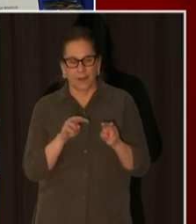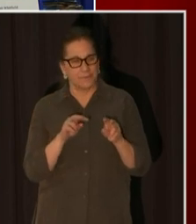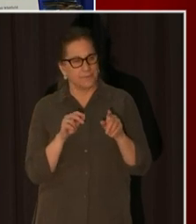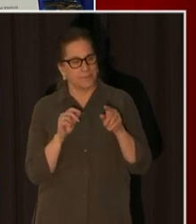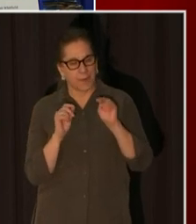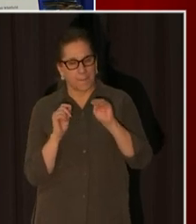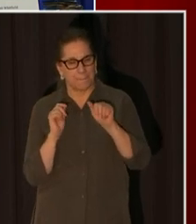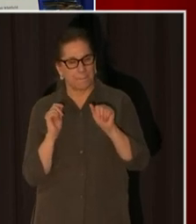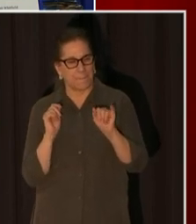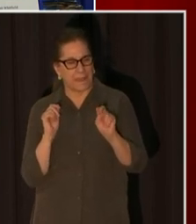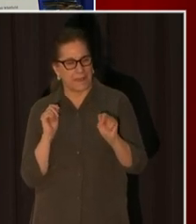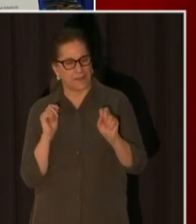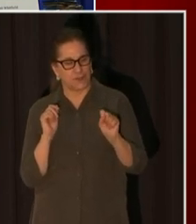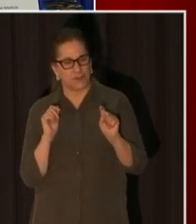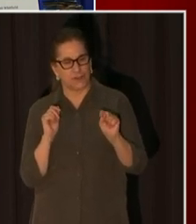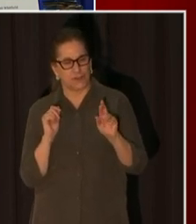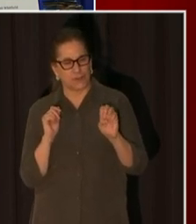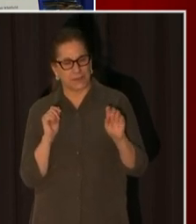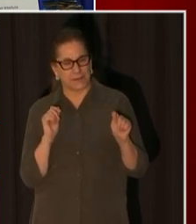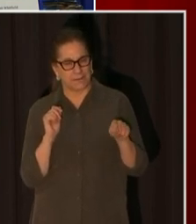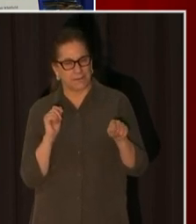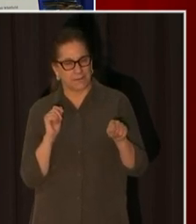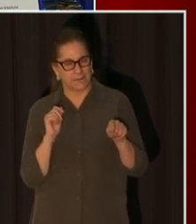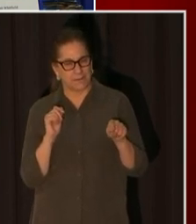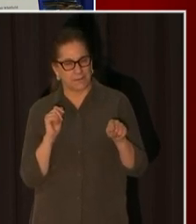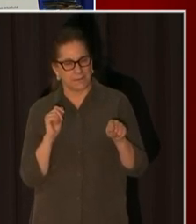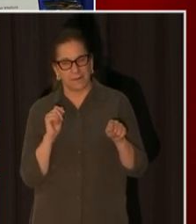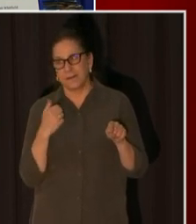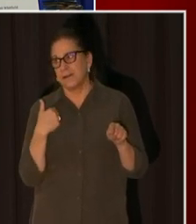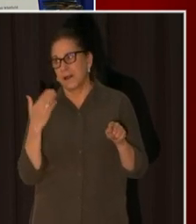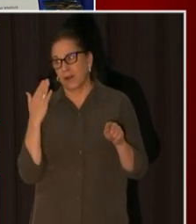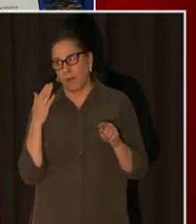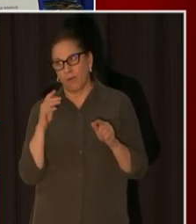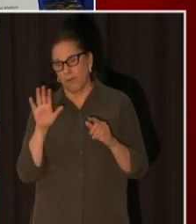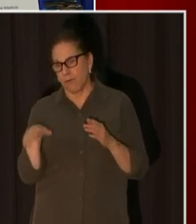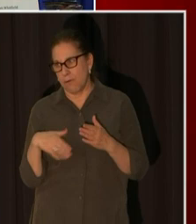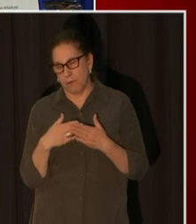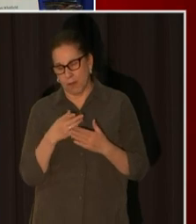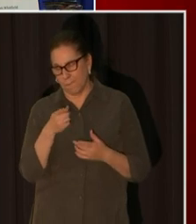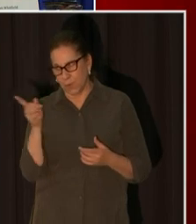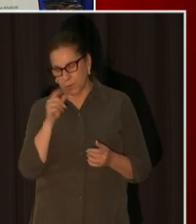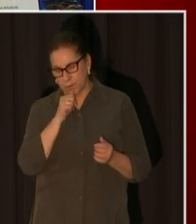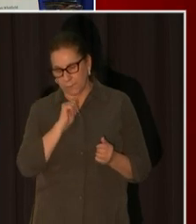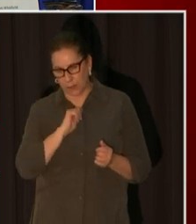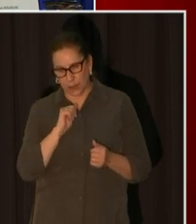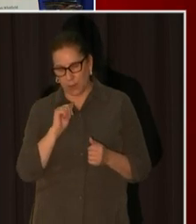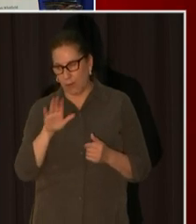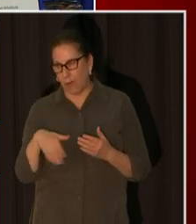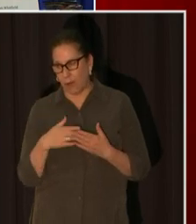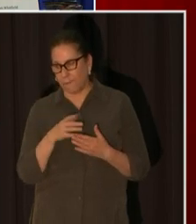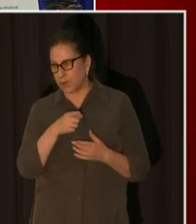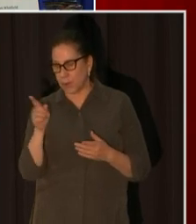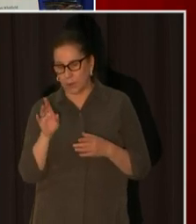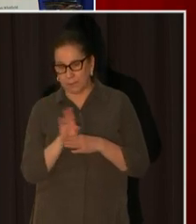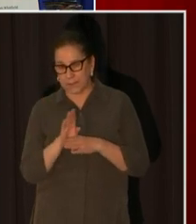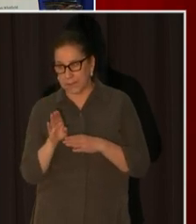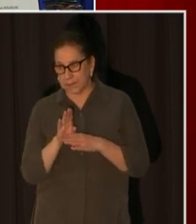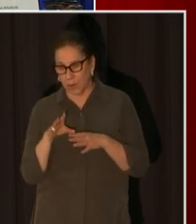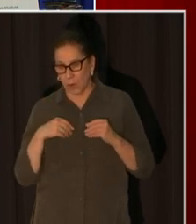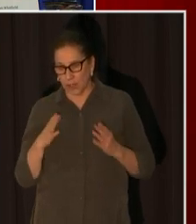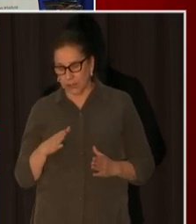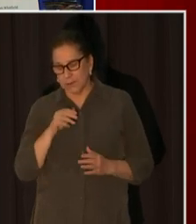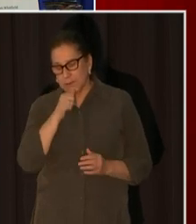submitting an application now. I recommend, think there's even a remote possibility that they're eligible